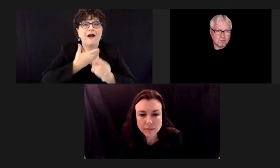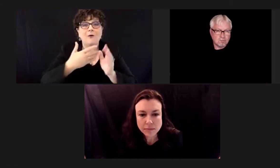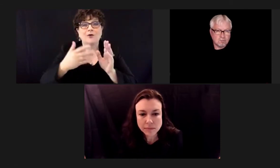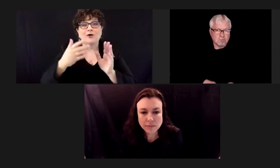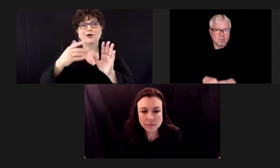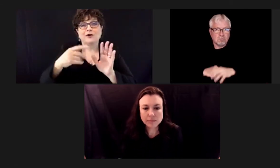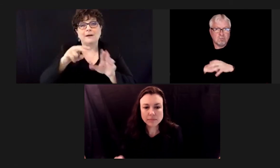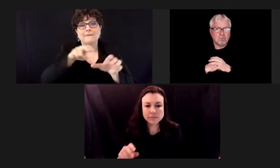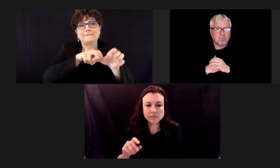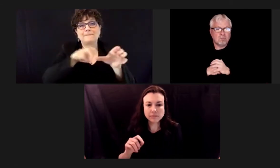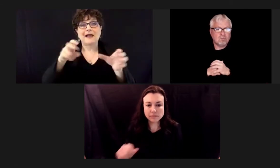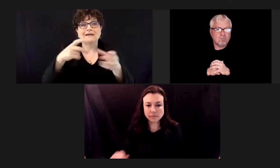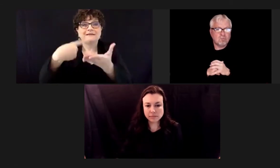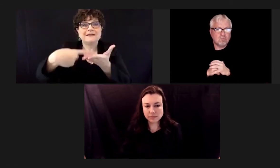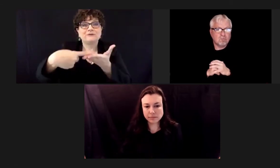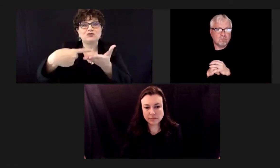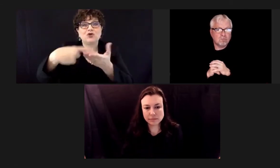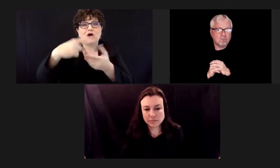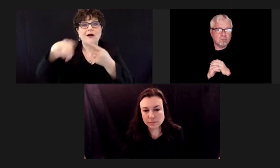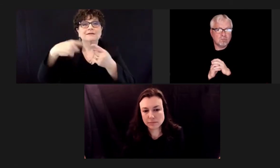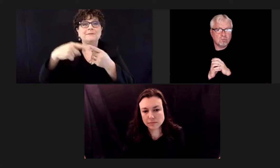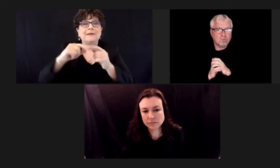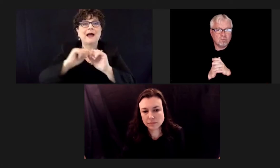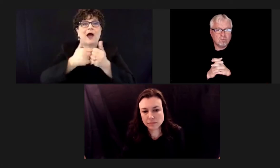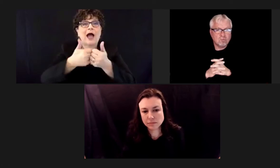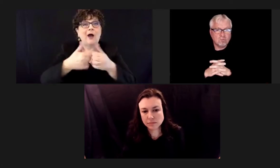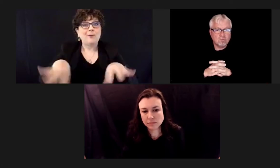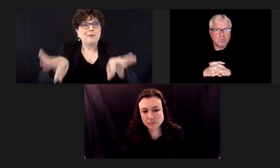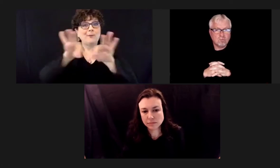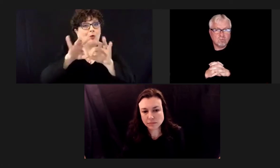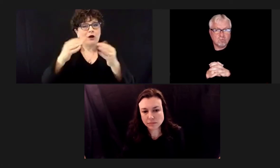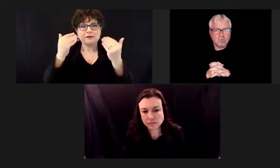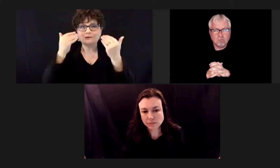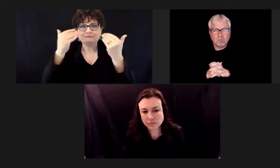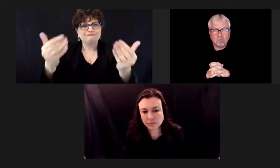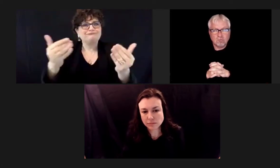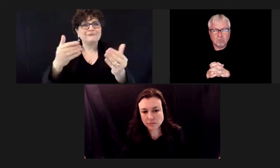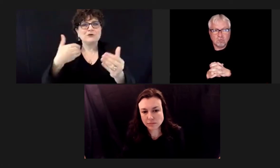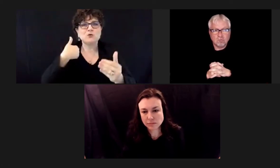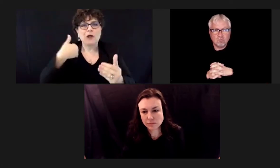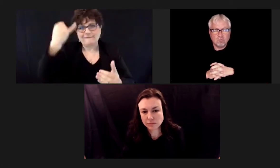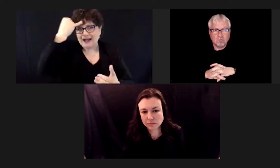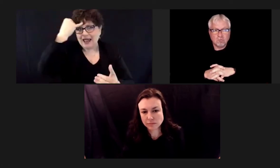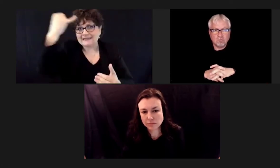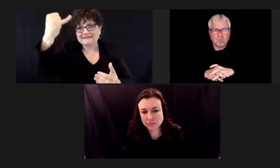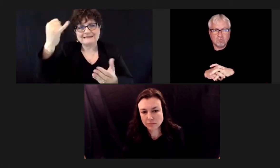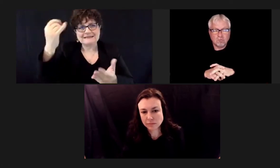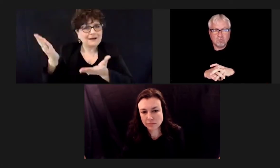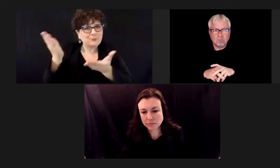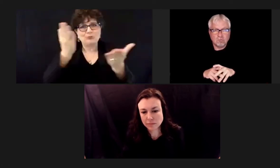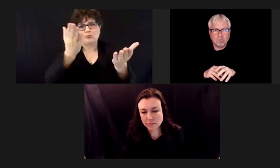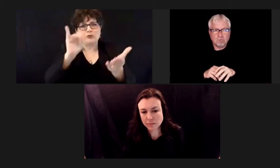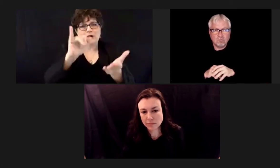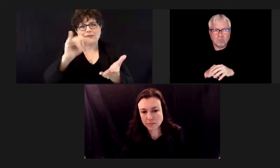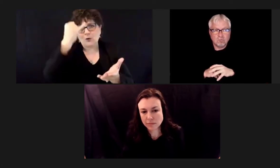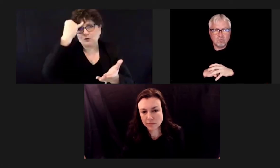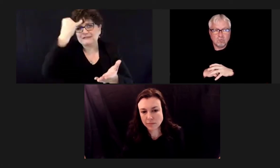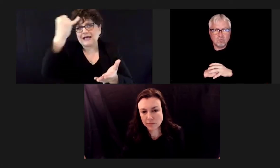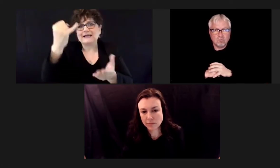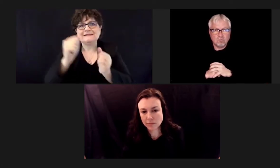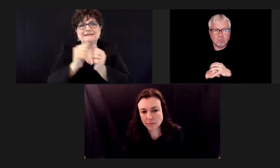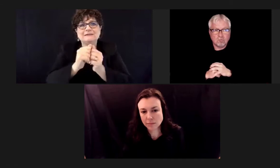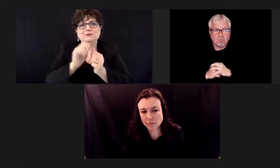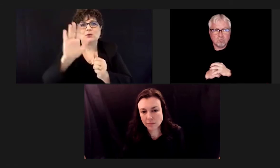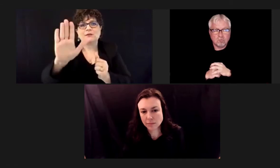I see so far that our panel has been talking about how important it is to go ahead